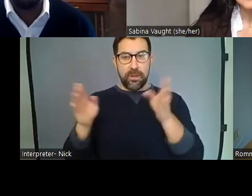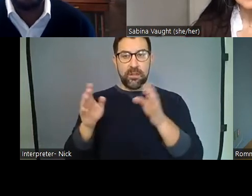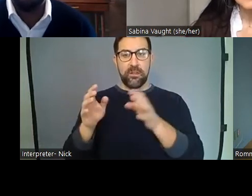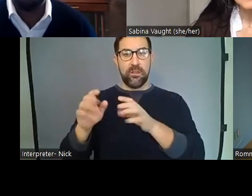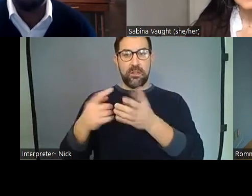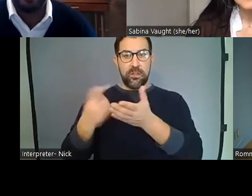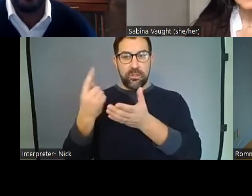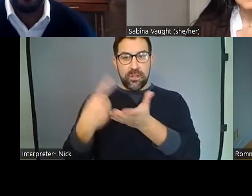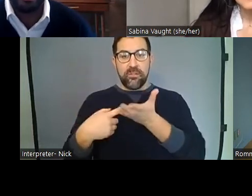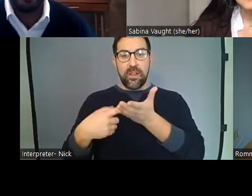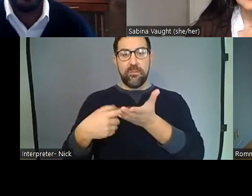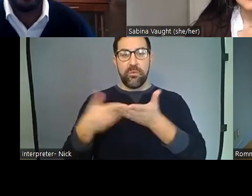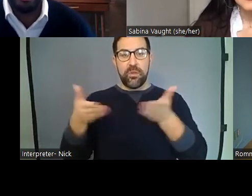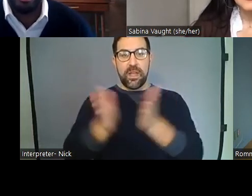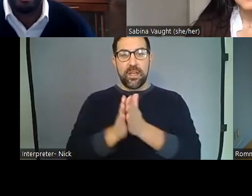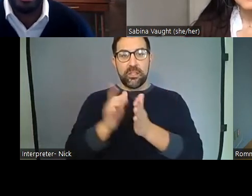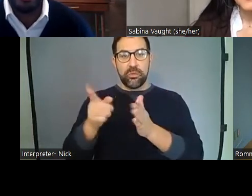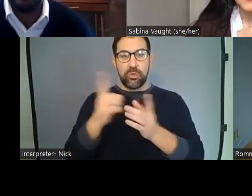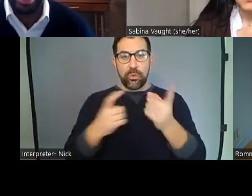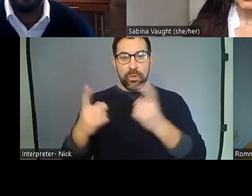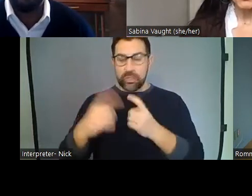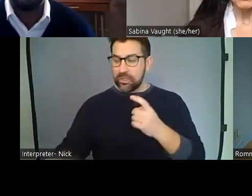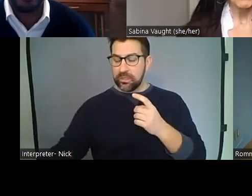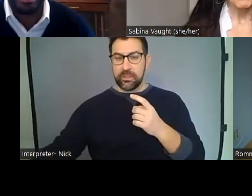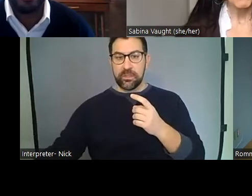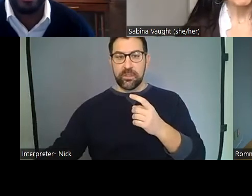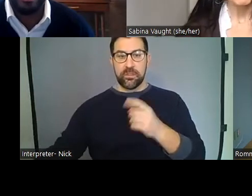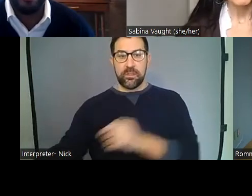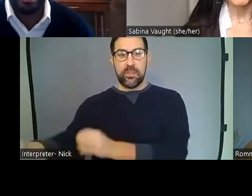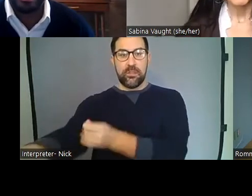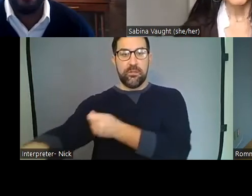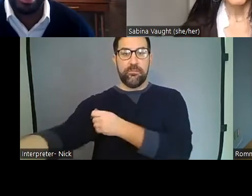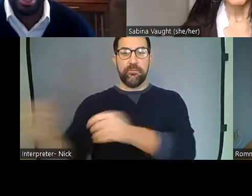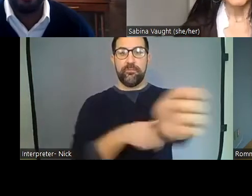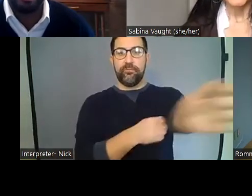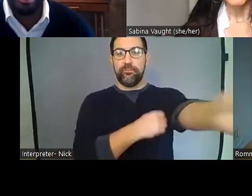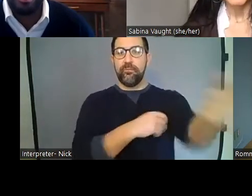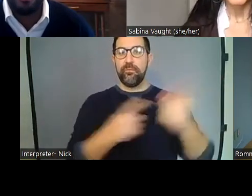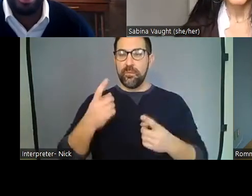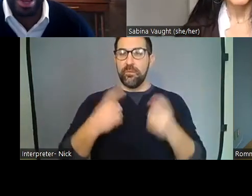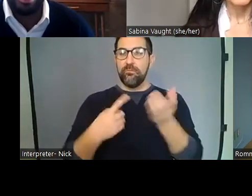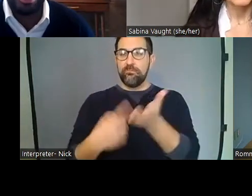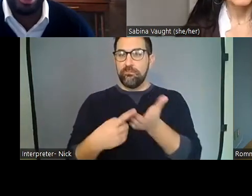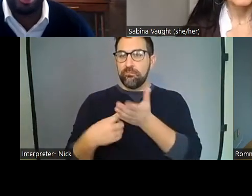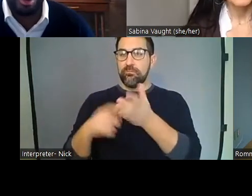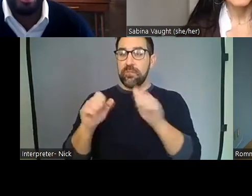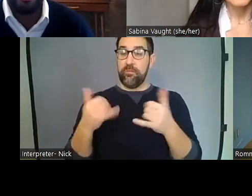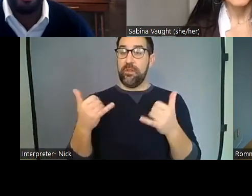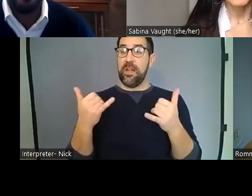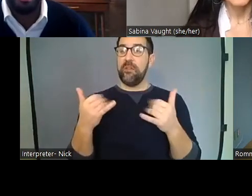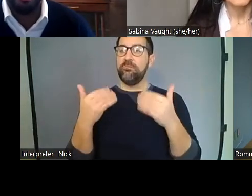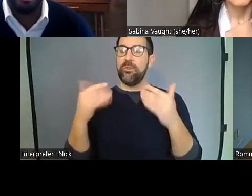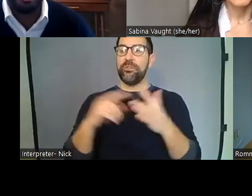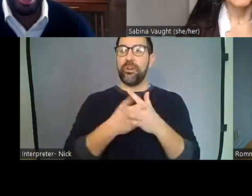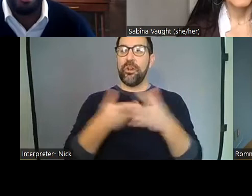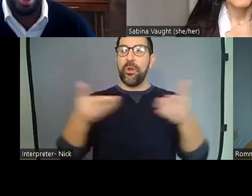we invite you to place questions in the chat, and we'll try to get to them as time allows. For now, let's get started by